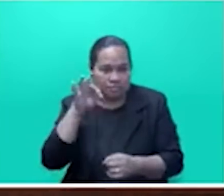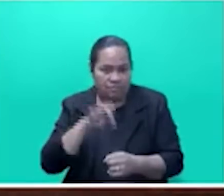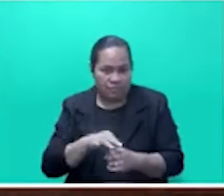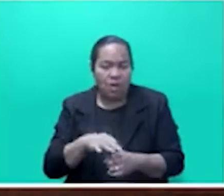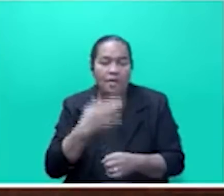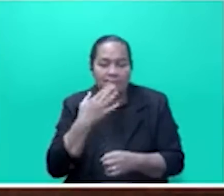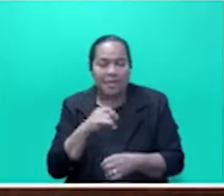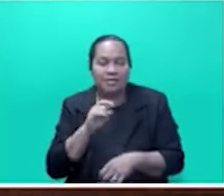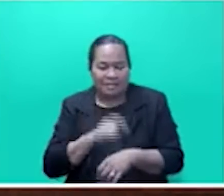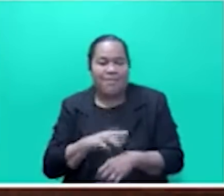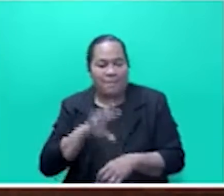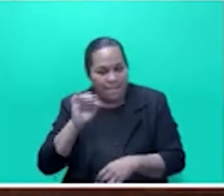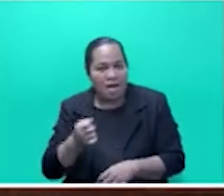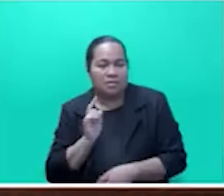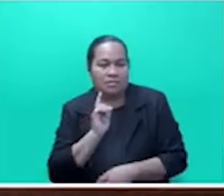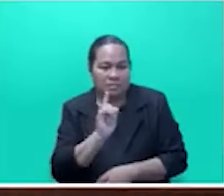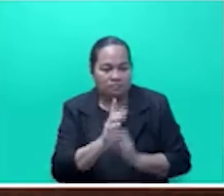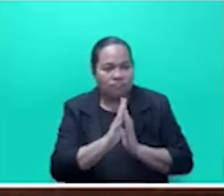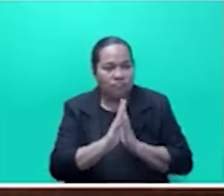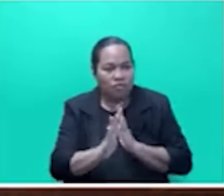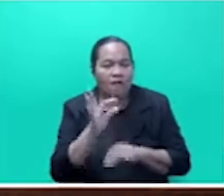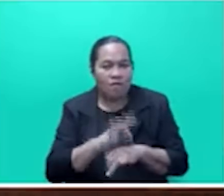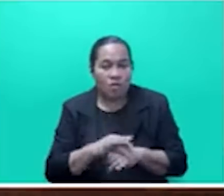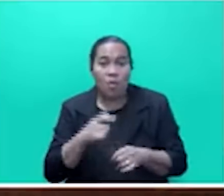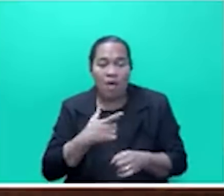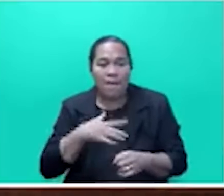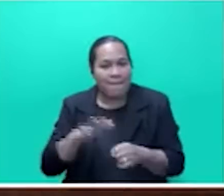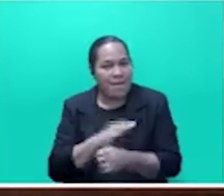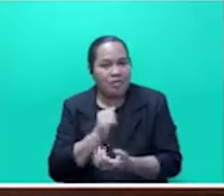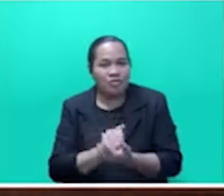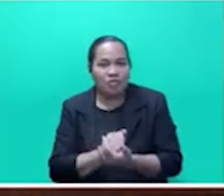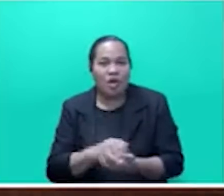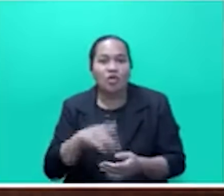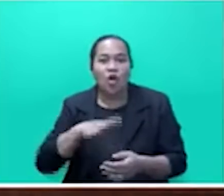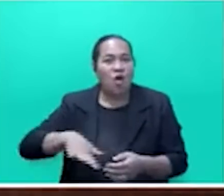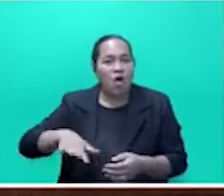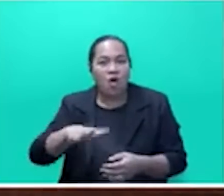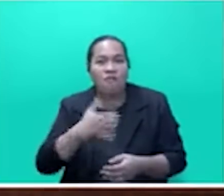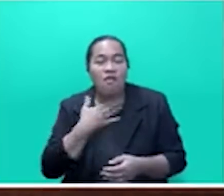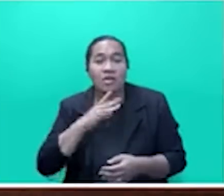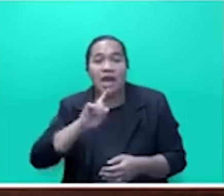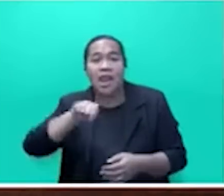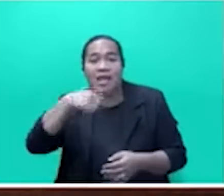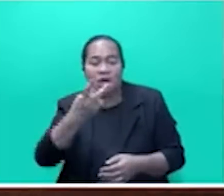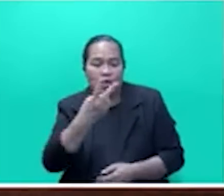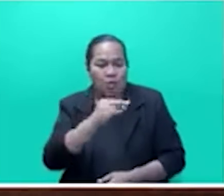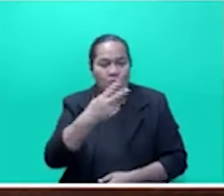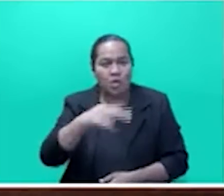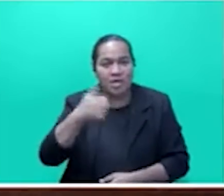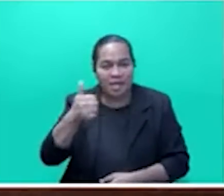make time to vote. This will ensure our voices are heard by voting in the next general elections in